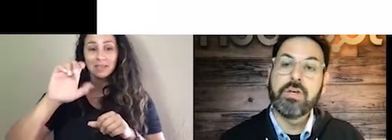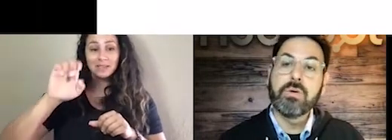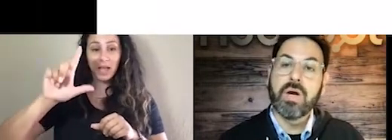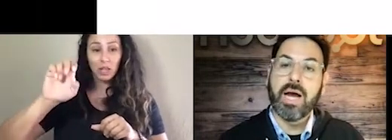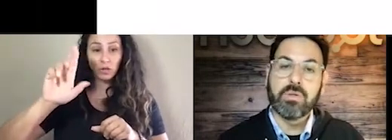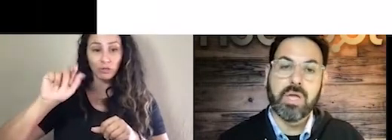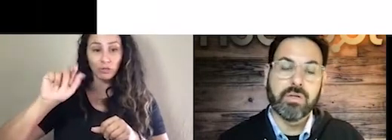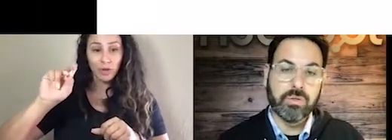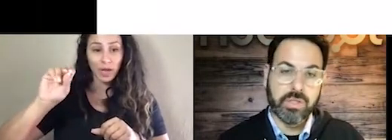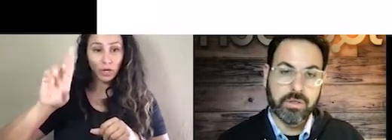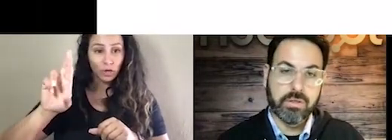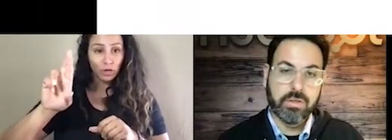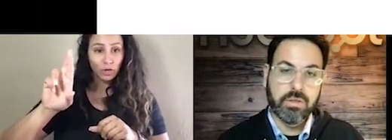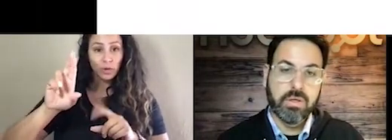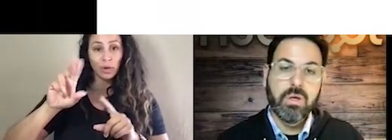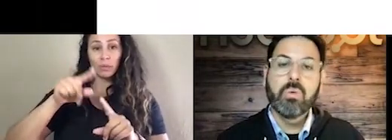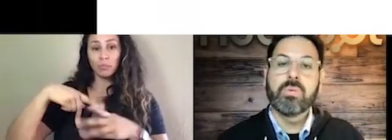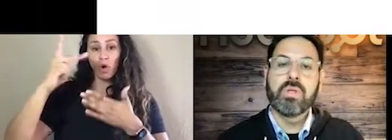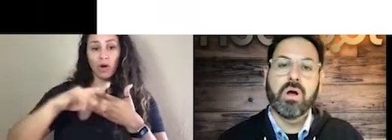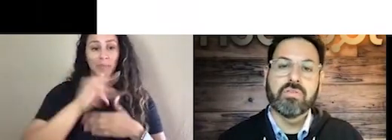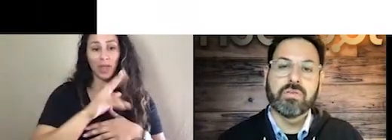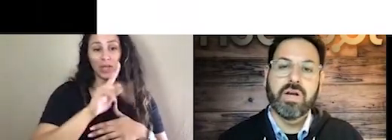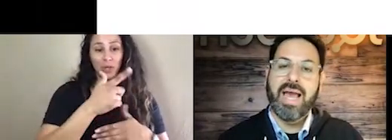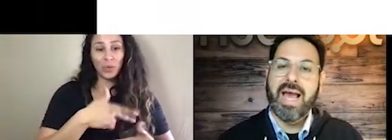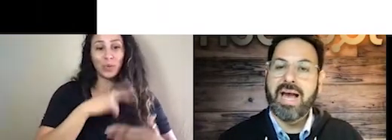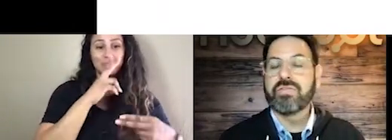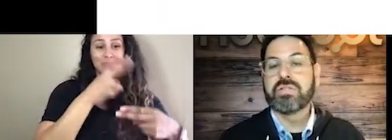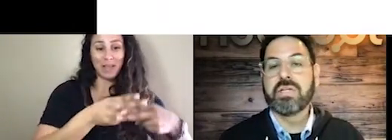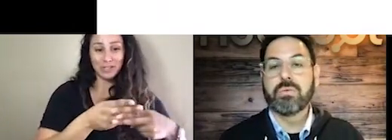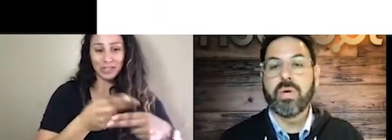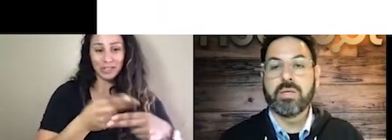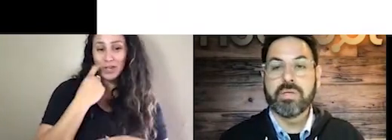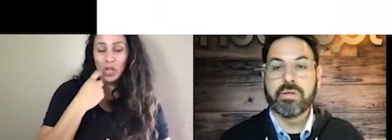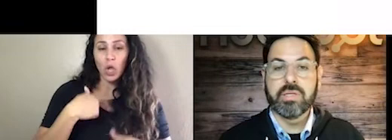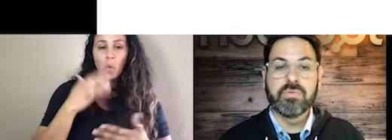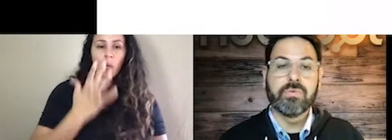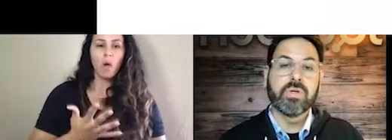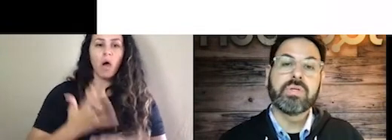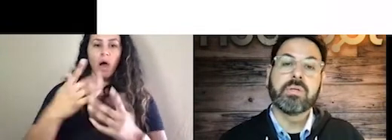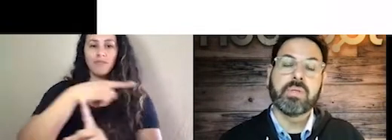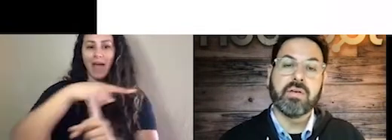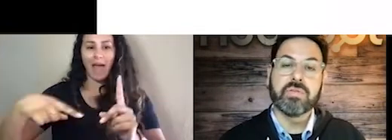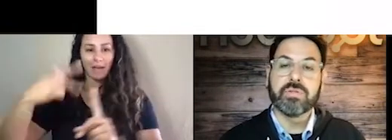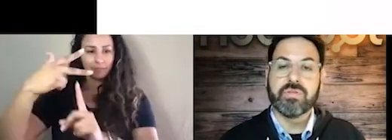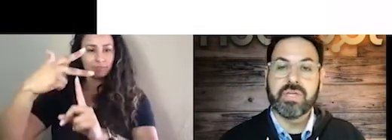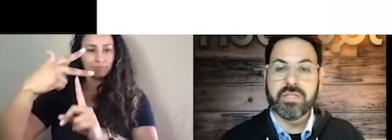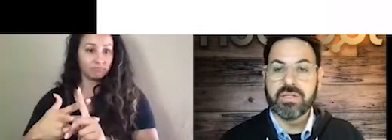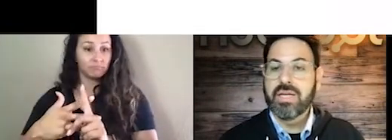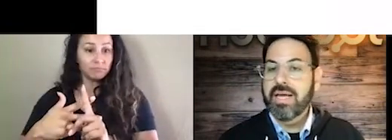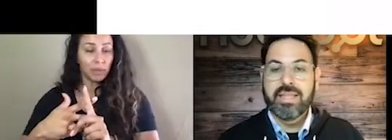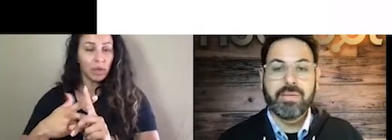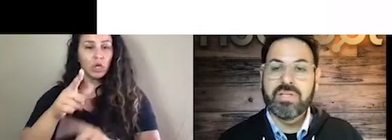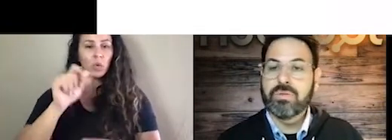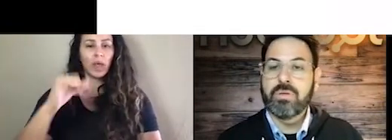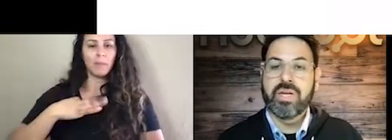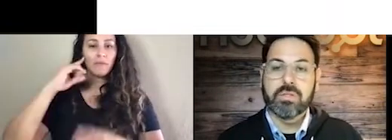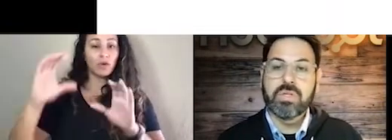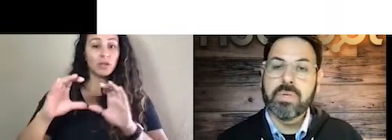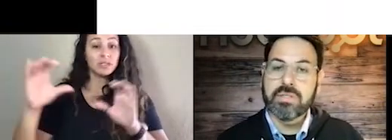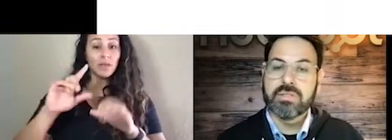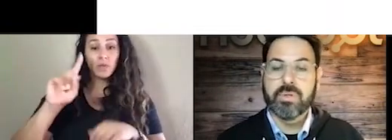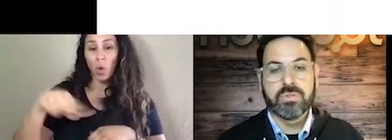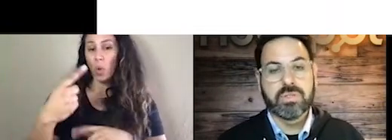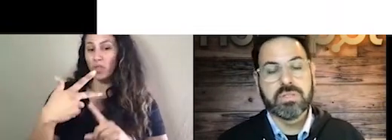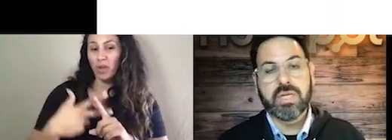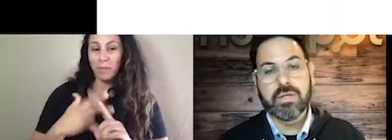as Hugh outlined earlier, we will offer half the standard waiting period before you can apply for certification. That means only waiting 3